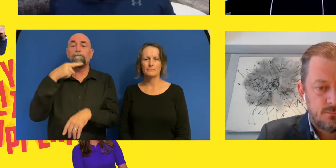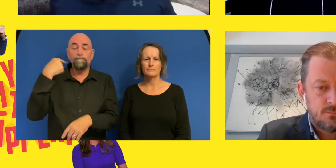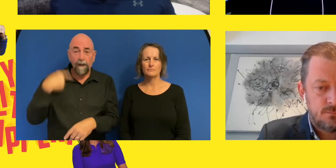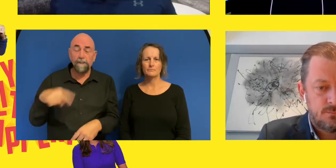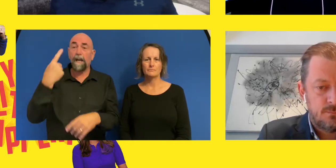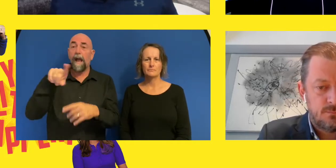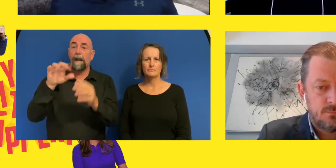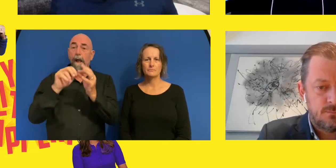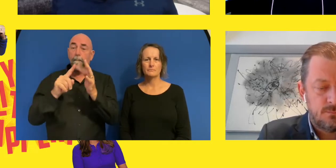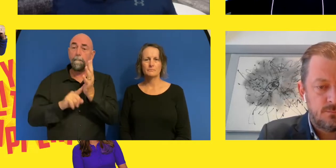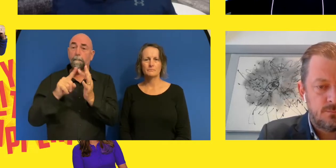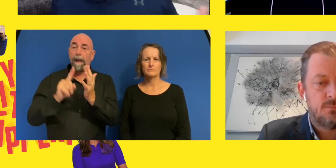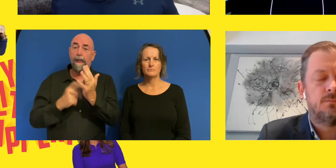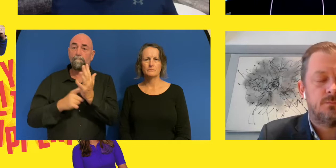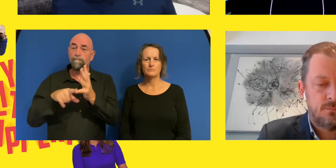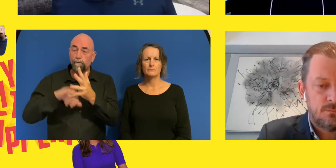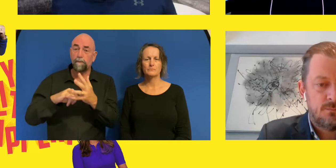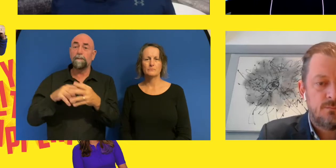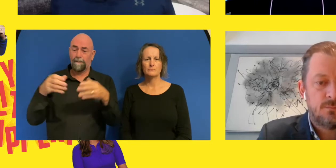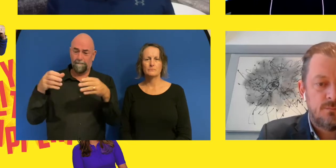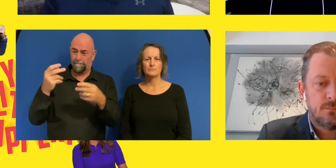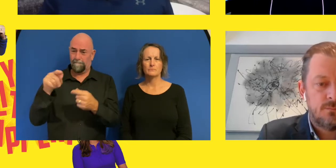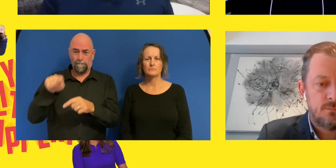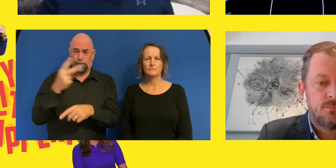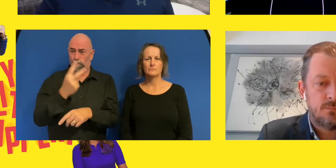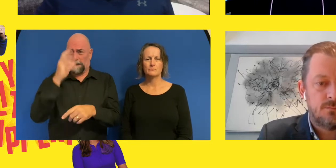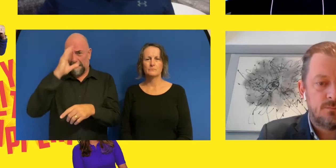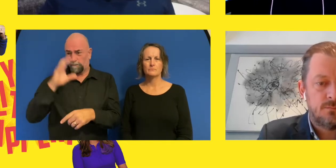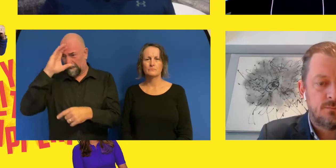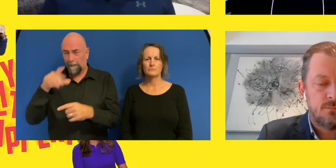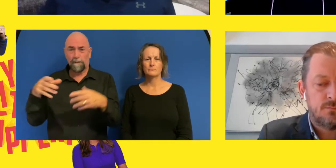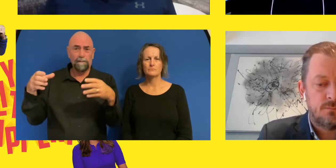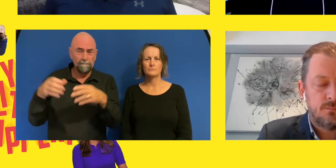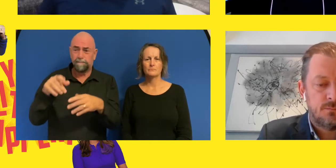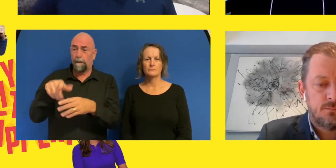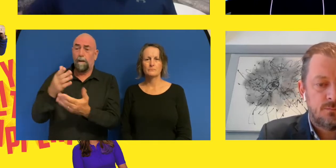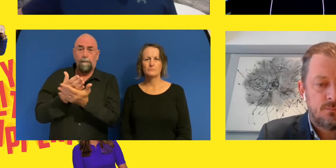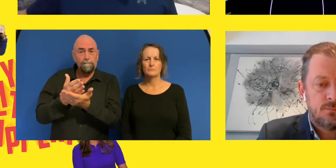competing underneath a white, like a neutral banner, to then being